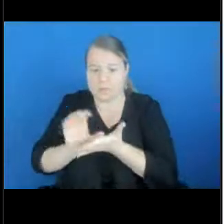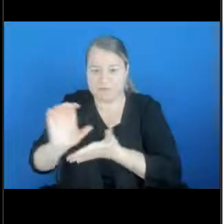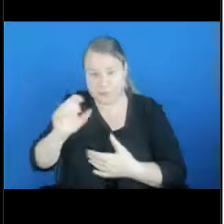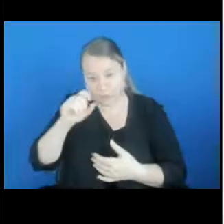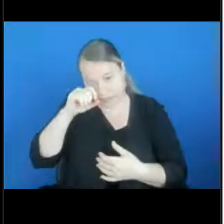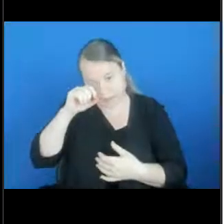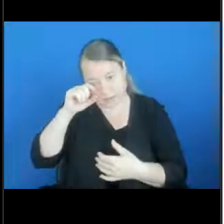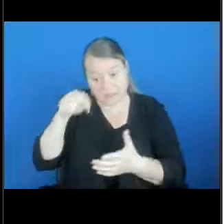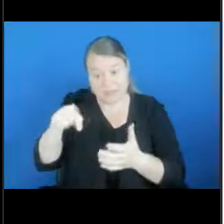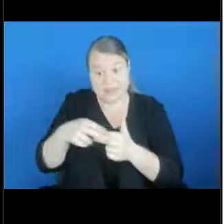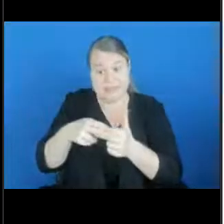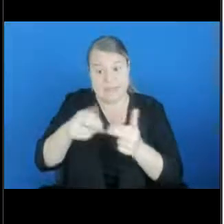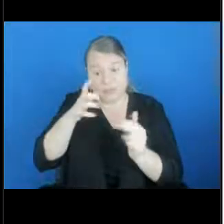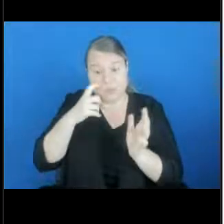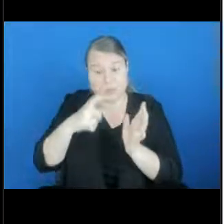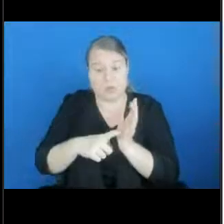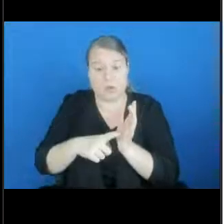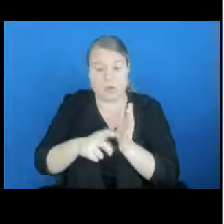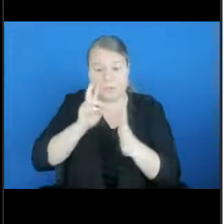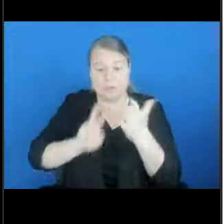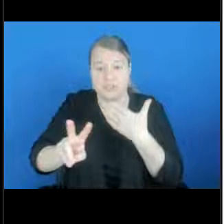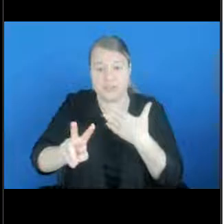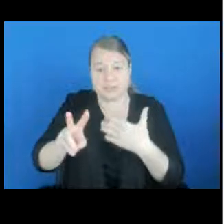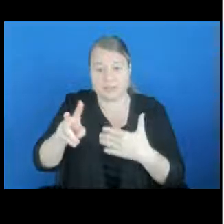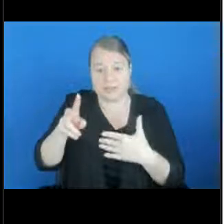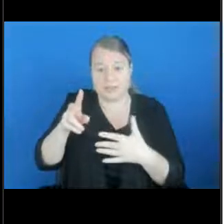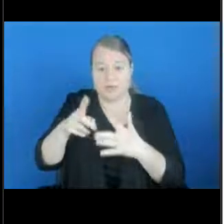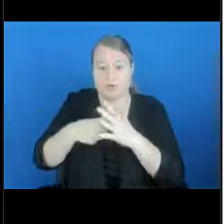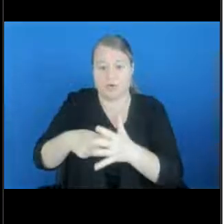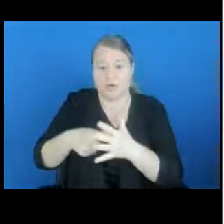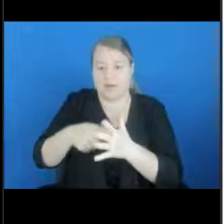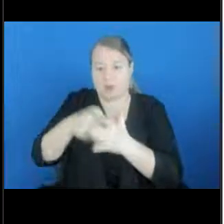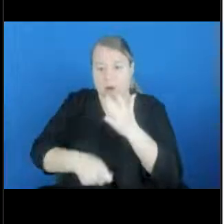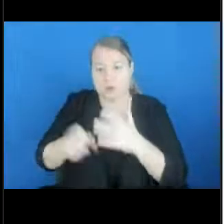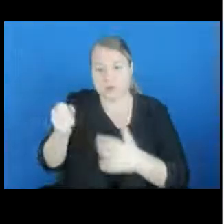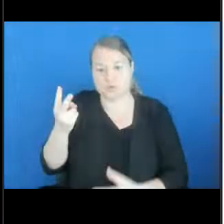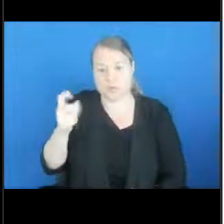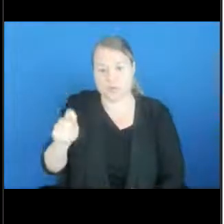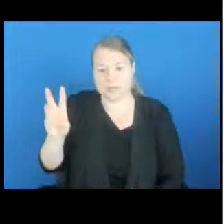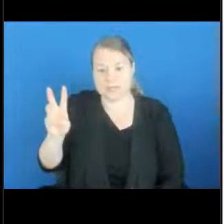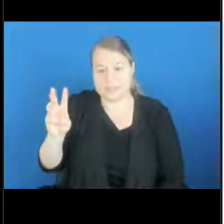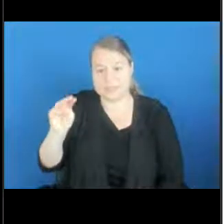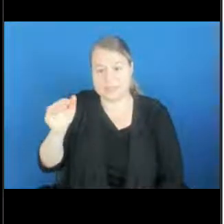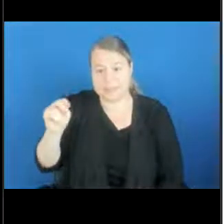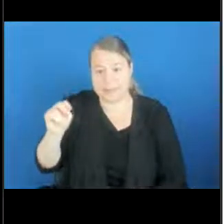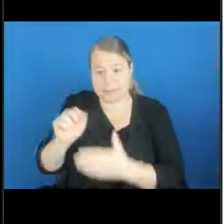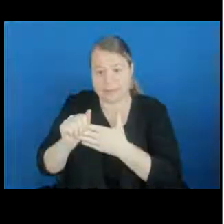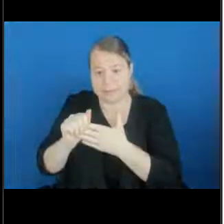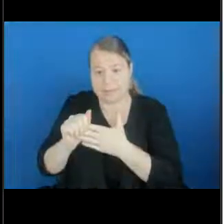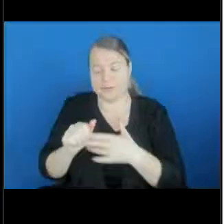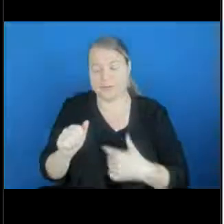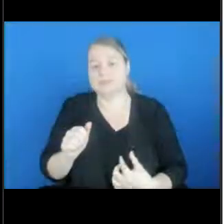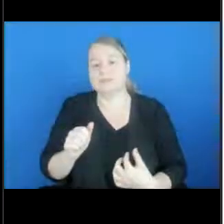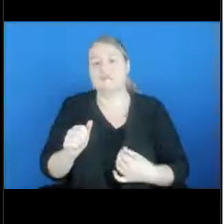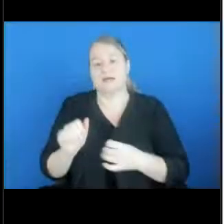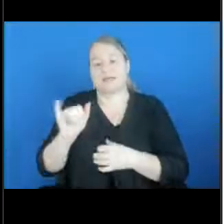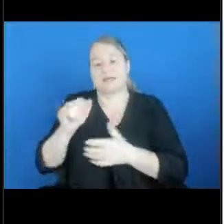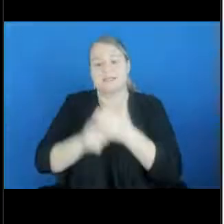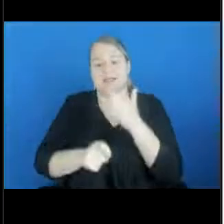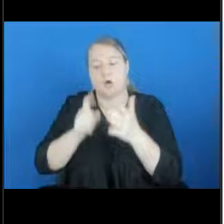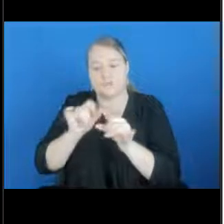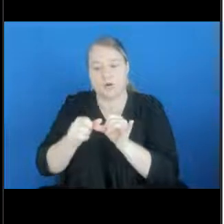From this slide, you'll see that the projected preliminary engineering cost is $12.6 million. This is essentially the cost of